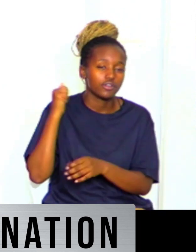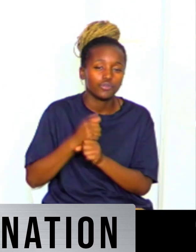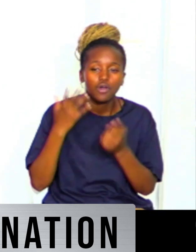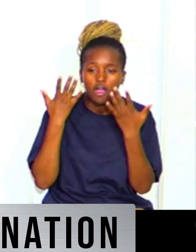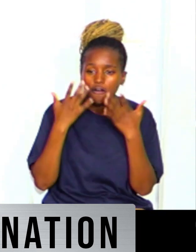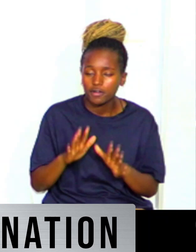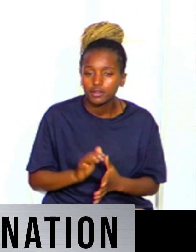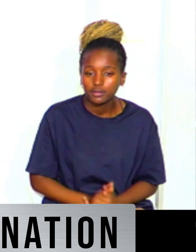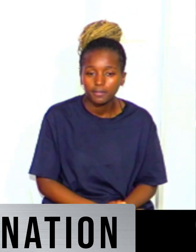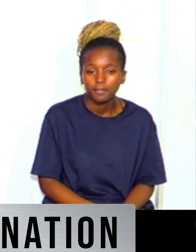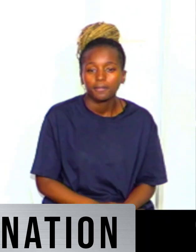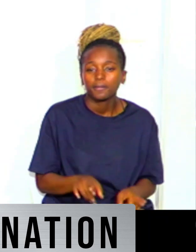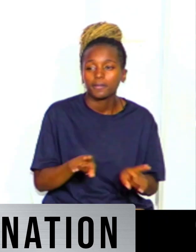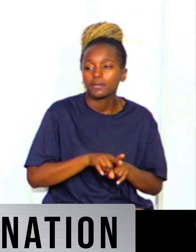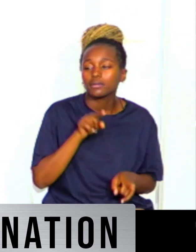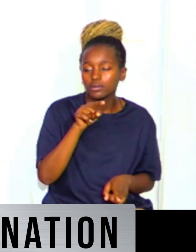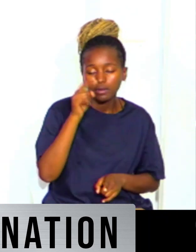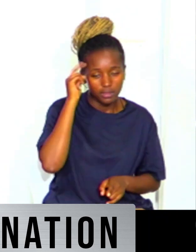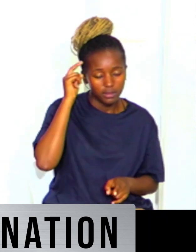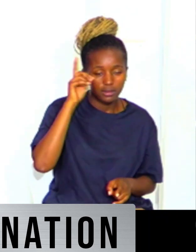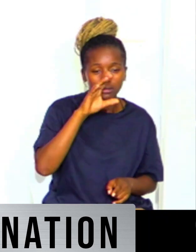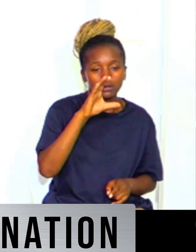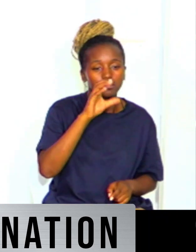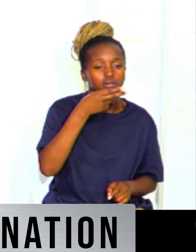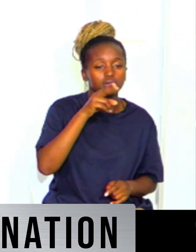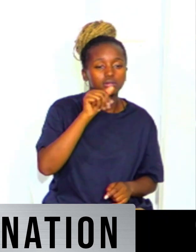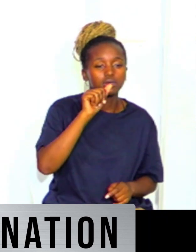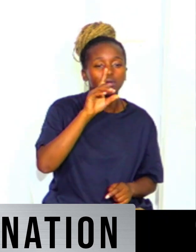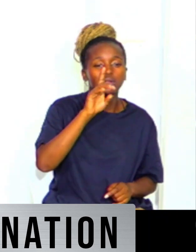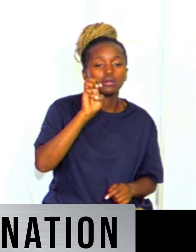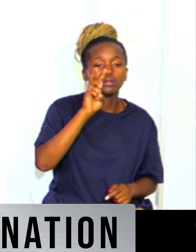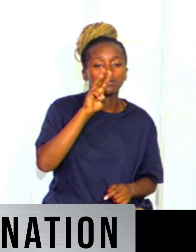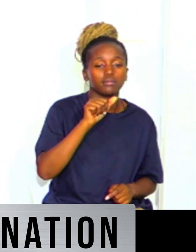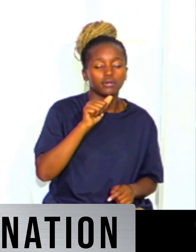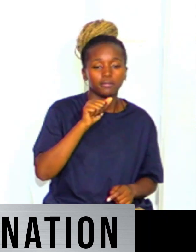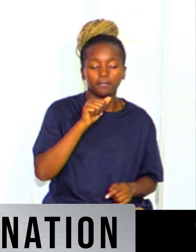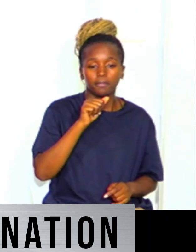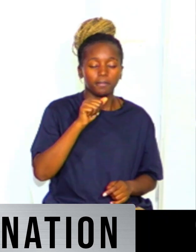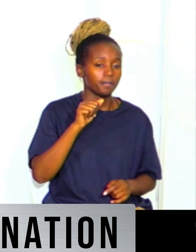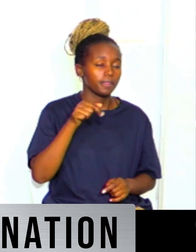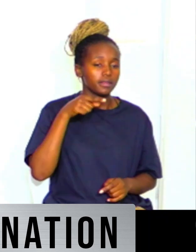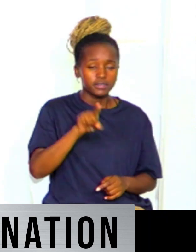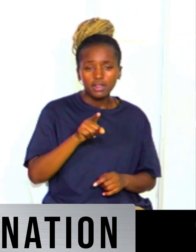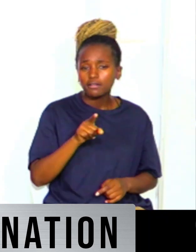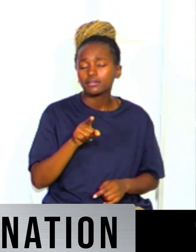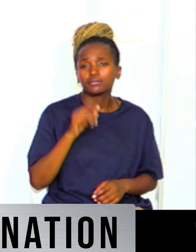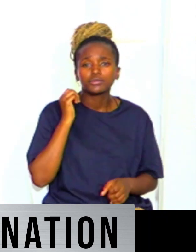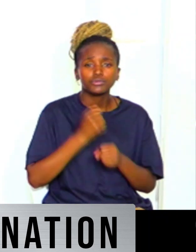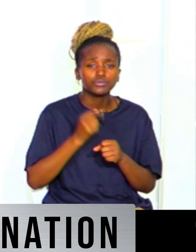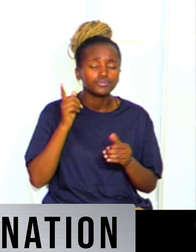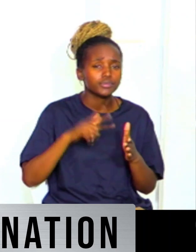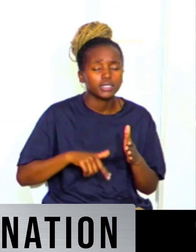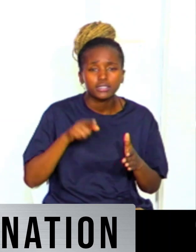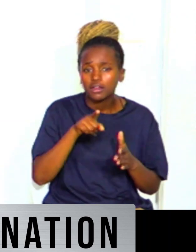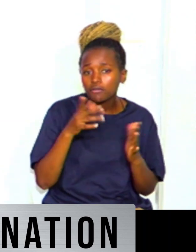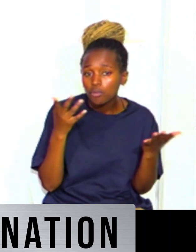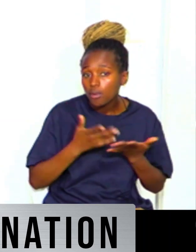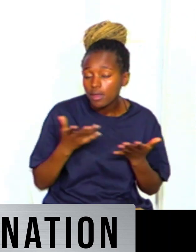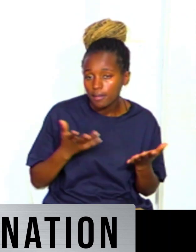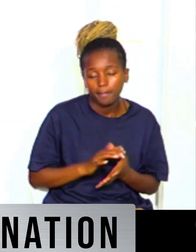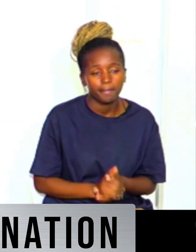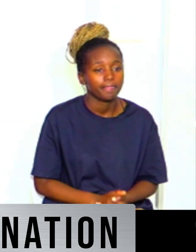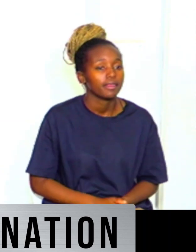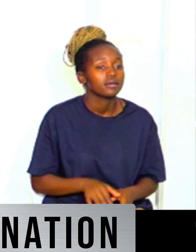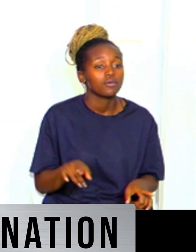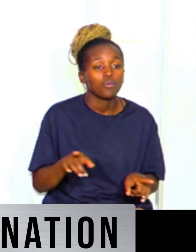not on the book? Wamekata kusign or something. They were supposed to sign kwa mkataba, or what was that? Yeah. And they are not going